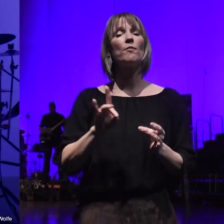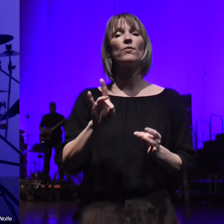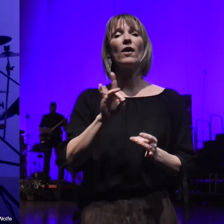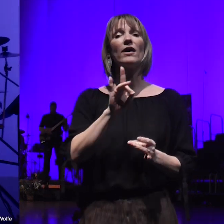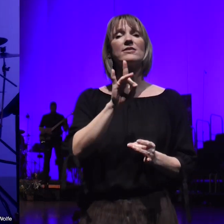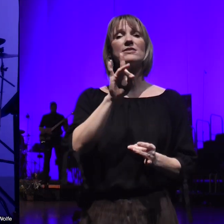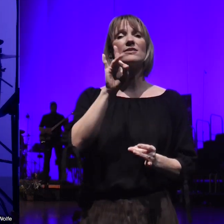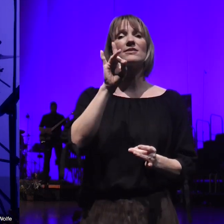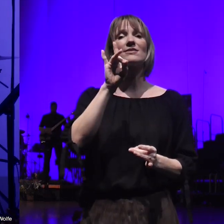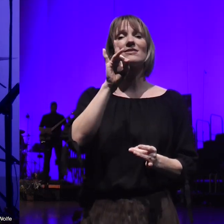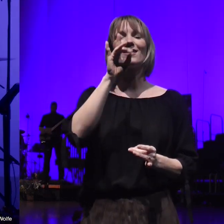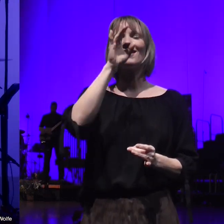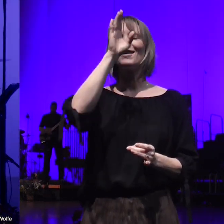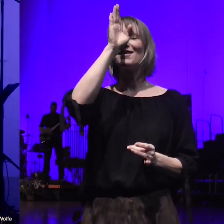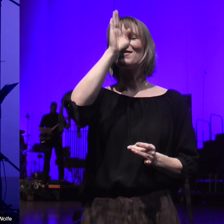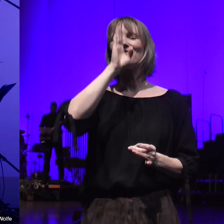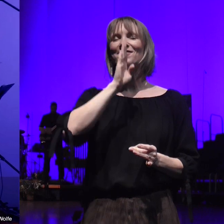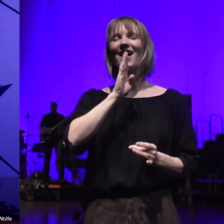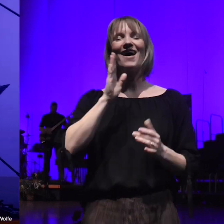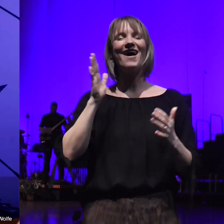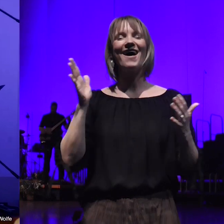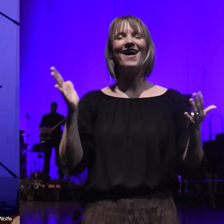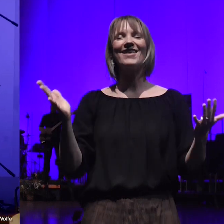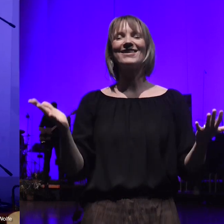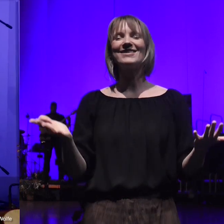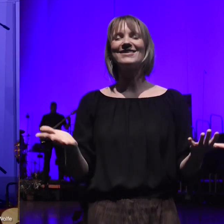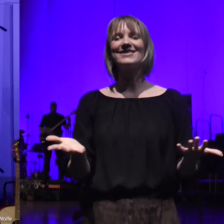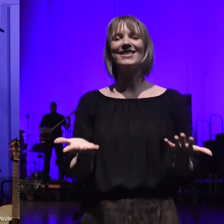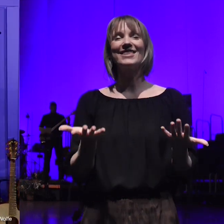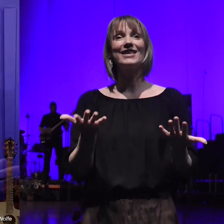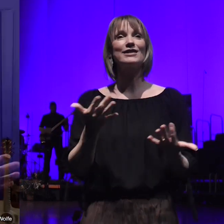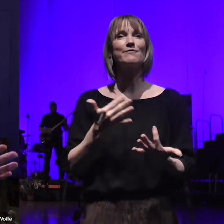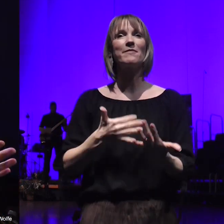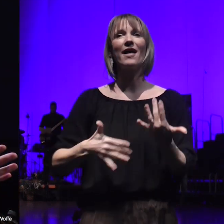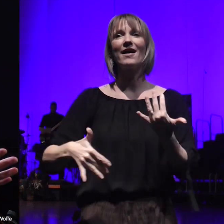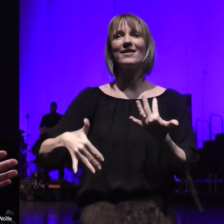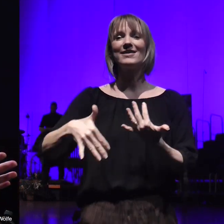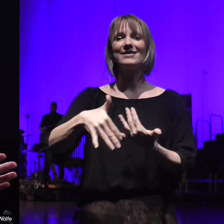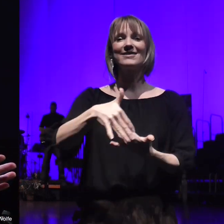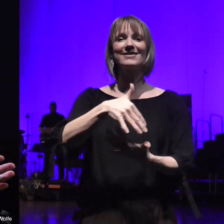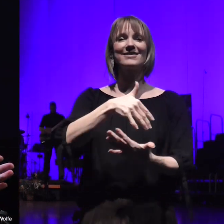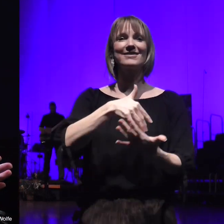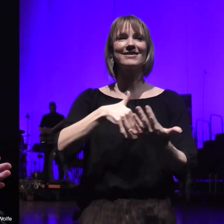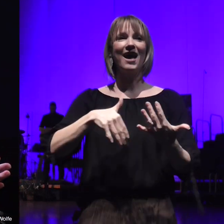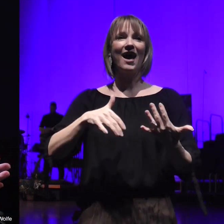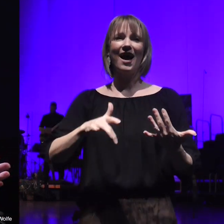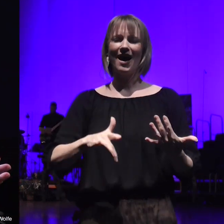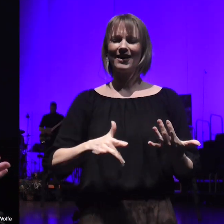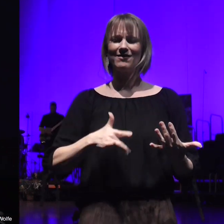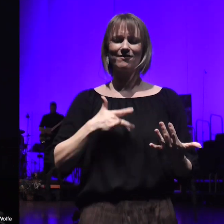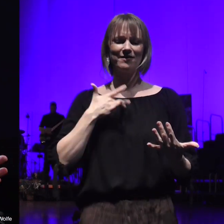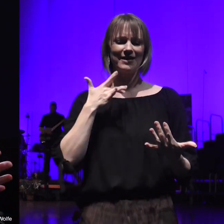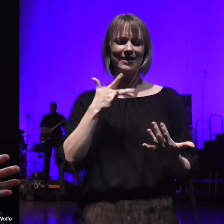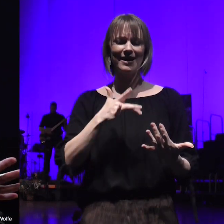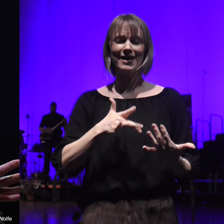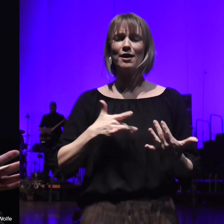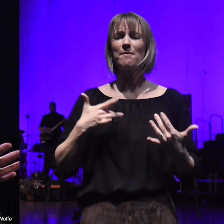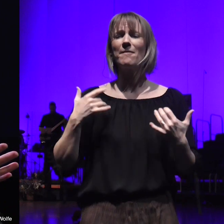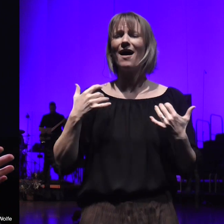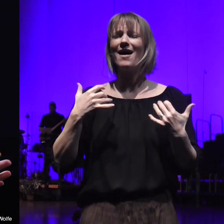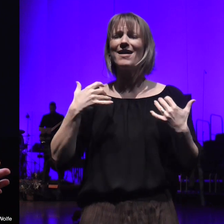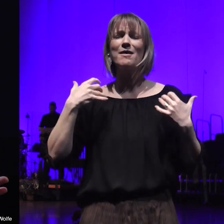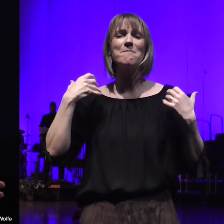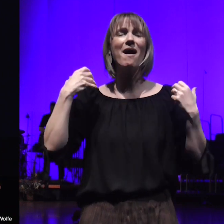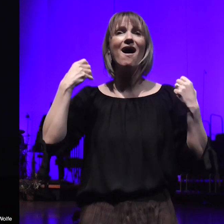Surely the presence of God is in this place. I can feel